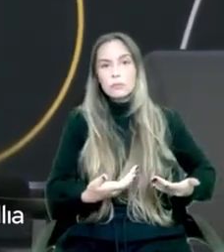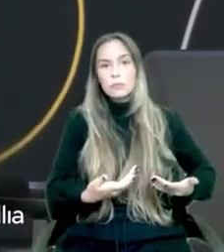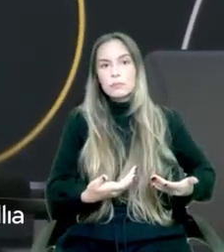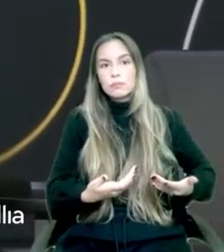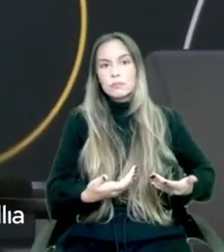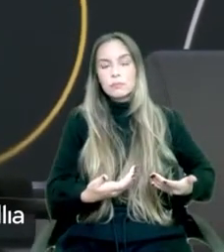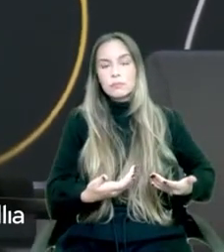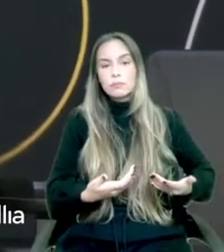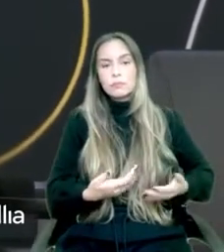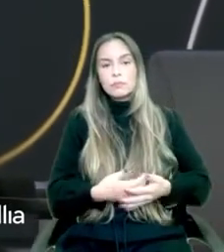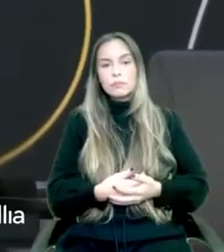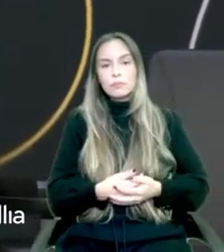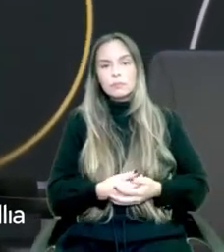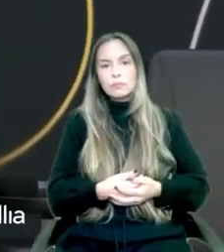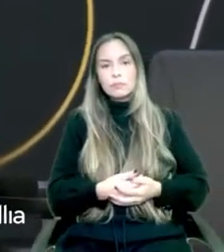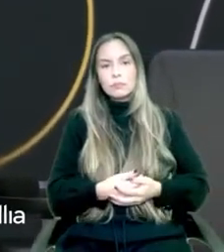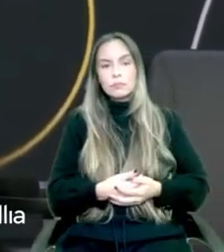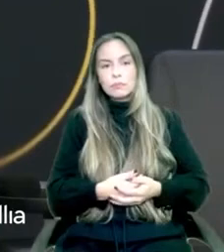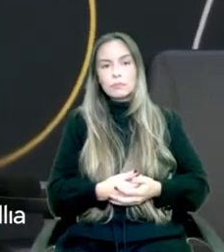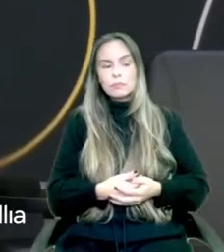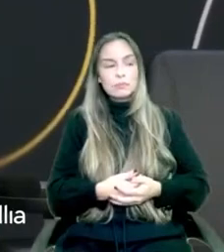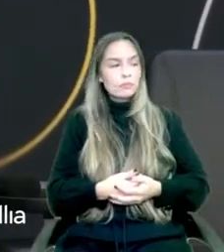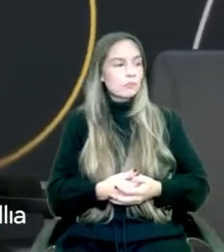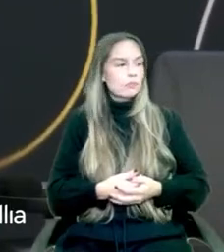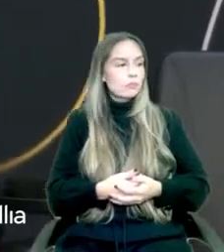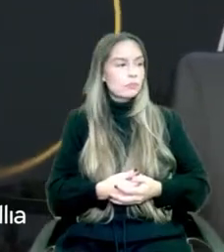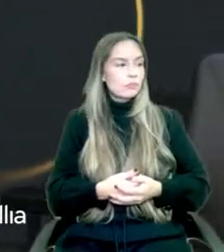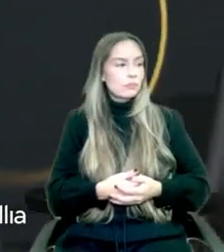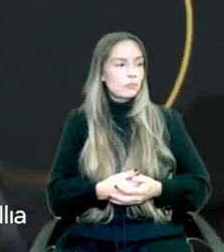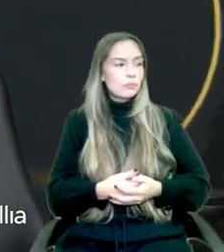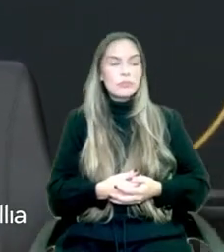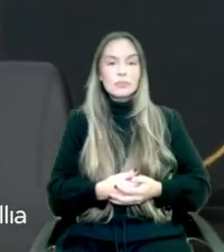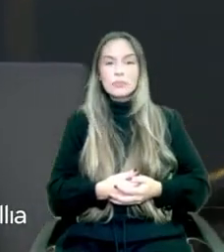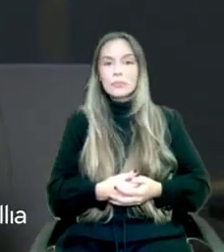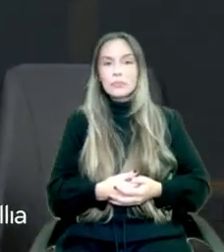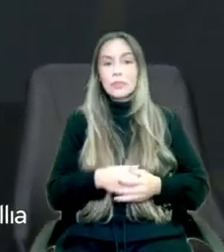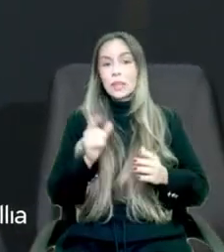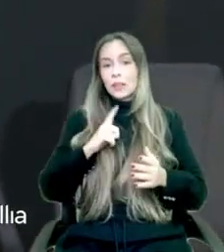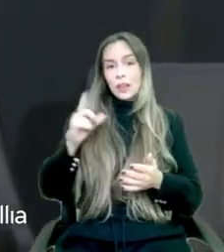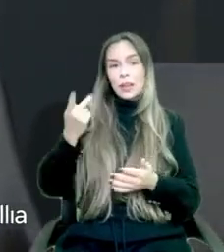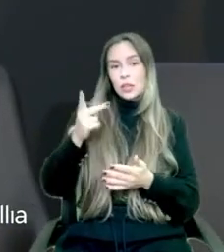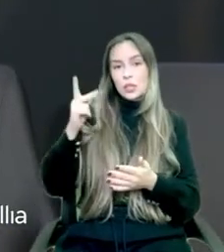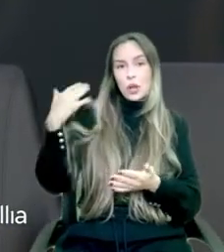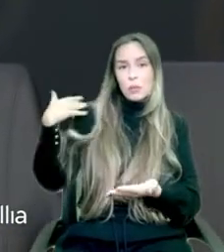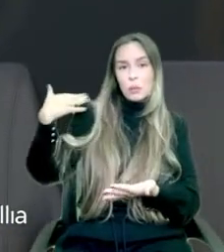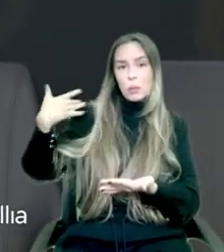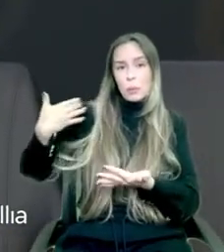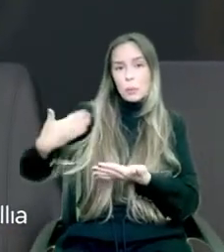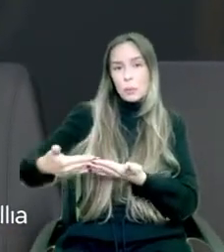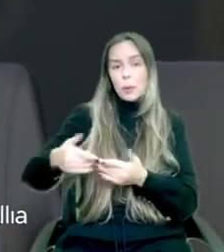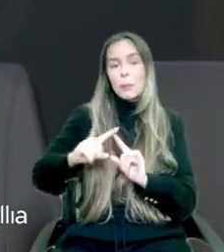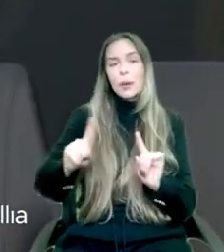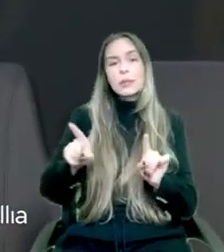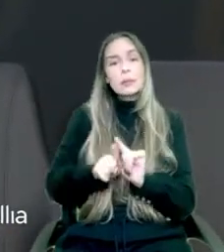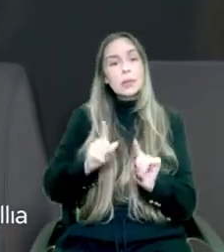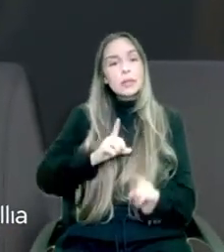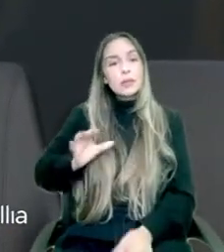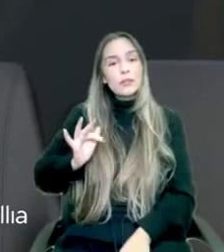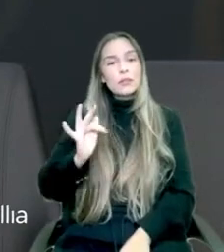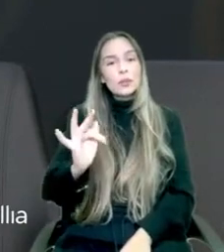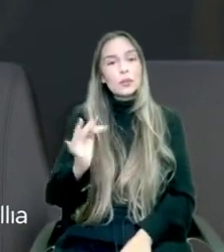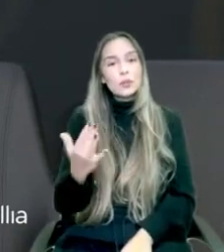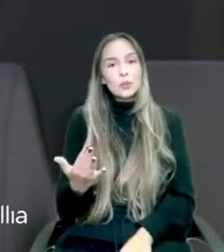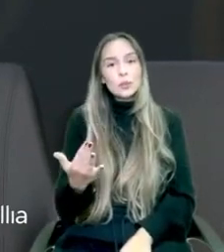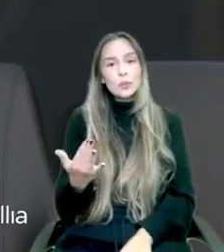excuse me. So there's a history, but there's also a future. There are all sorts of things that are in the